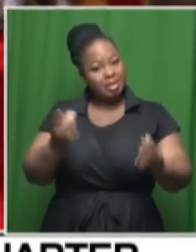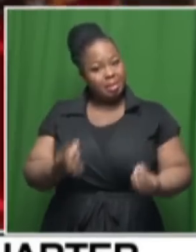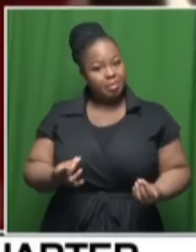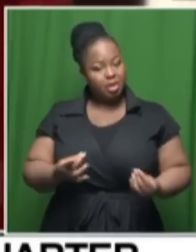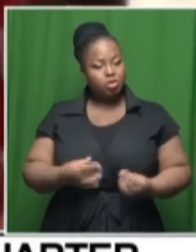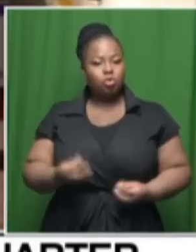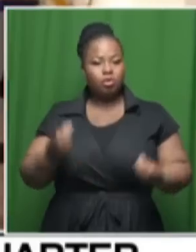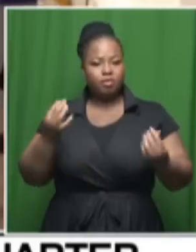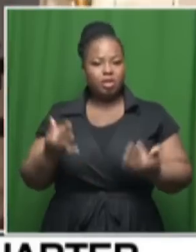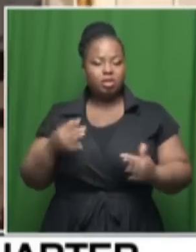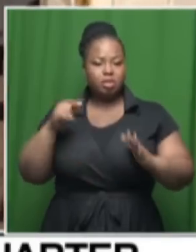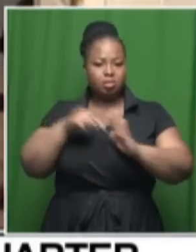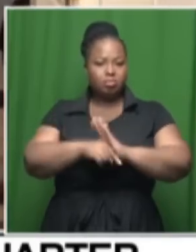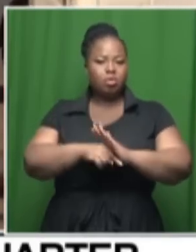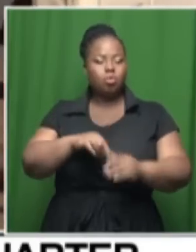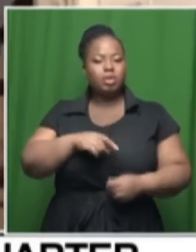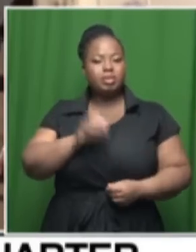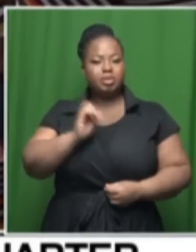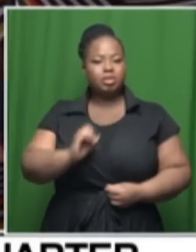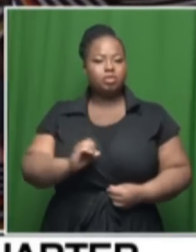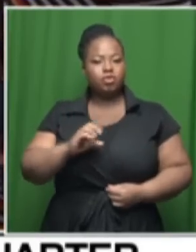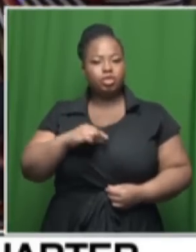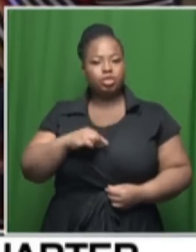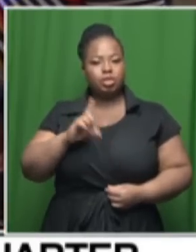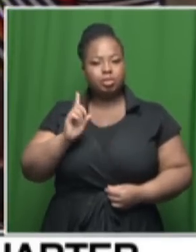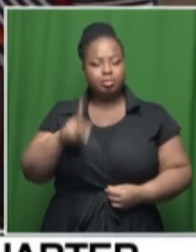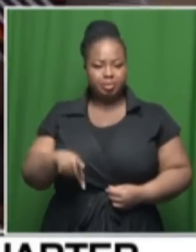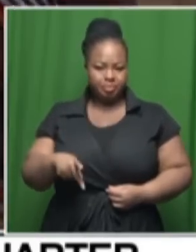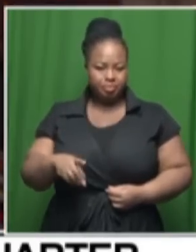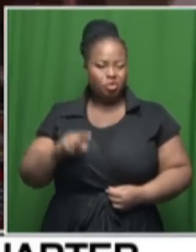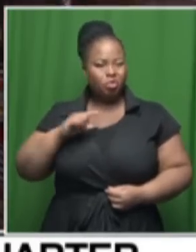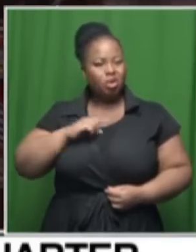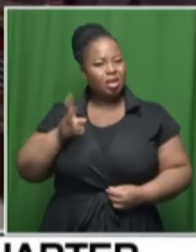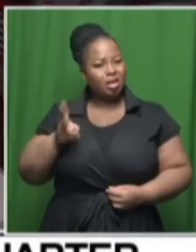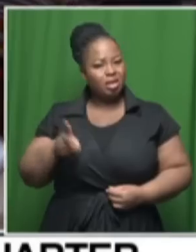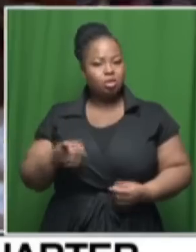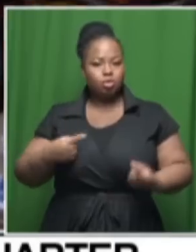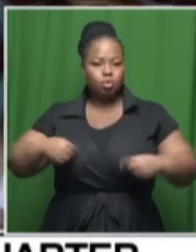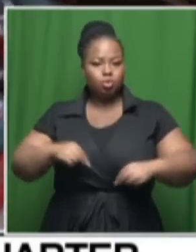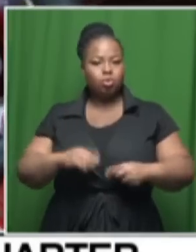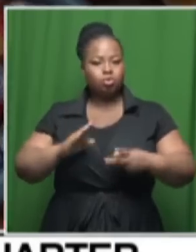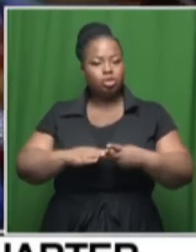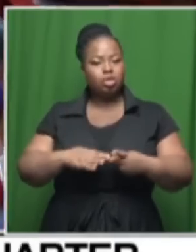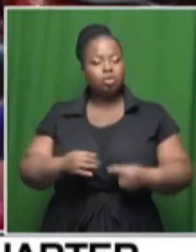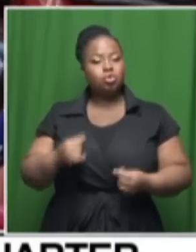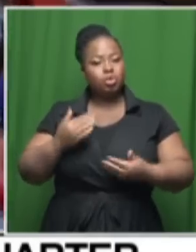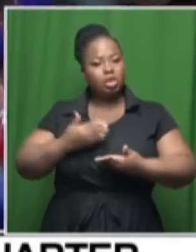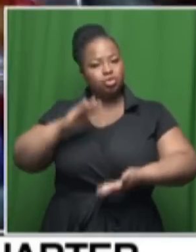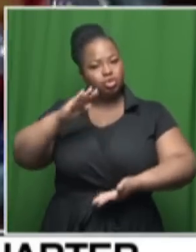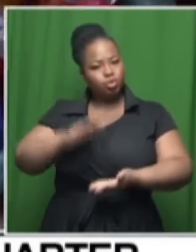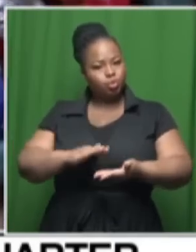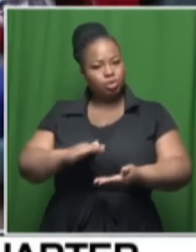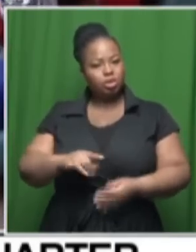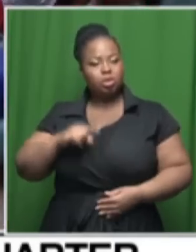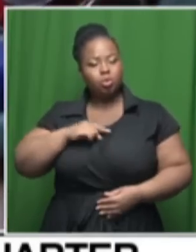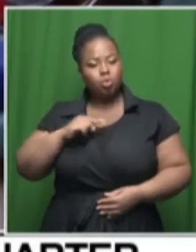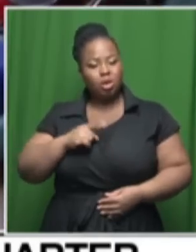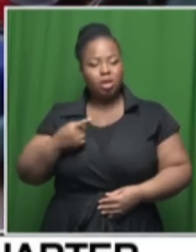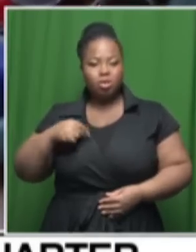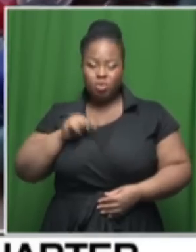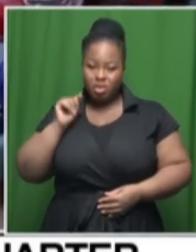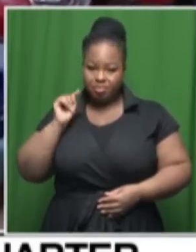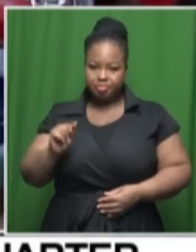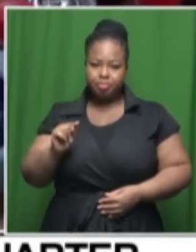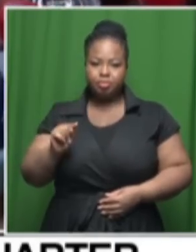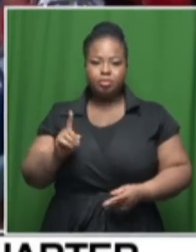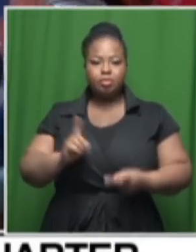debt as a percentage of GDP. So you can reduce a fiscal debt to GDP ratio by actually reducing the fiscal